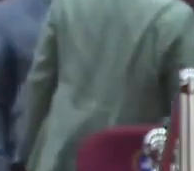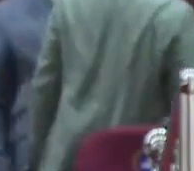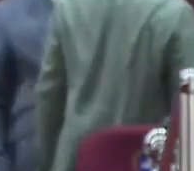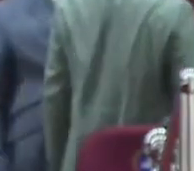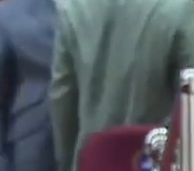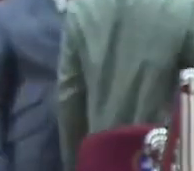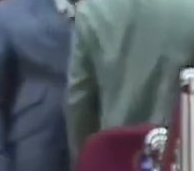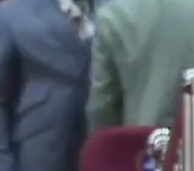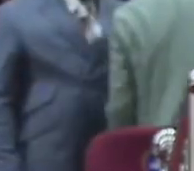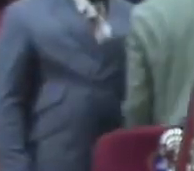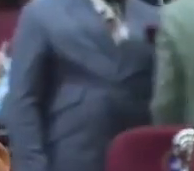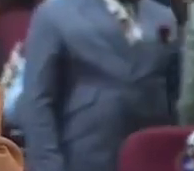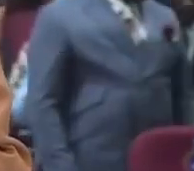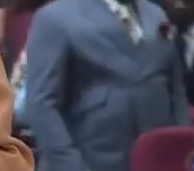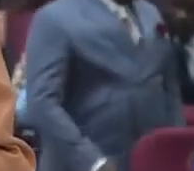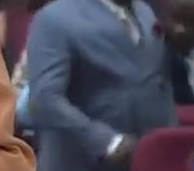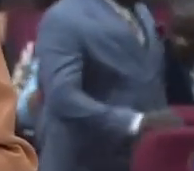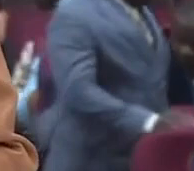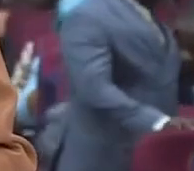as we give Him